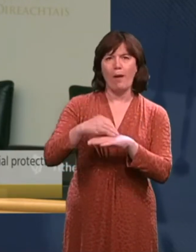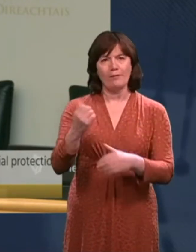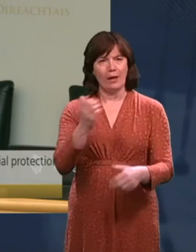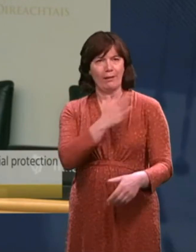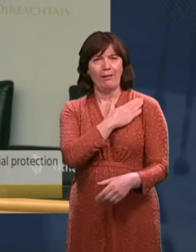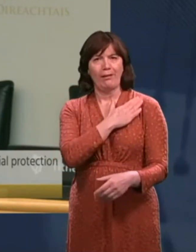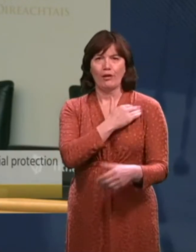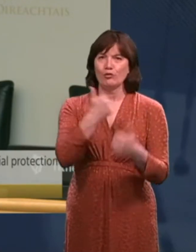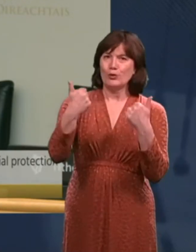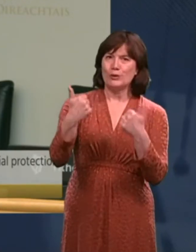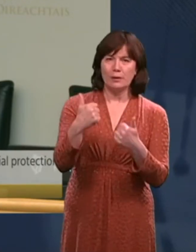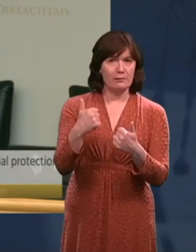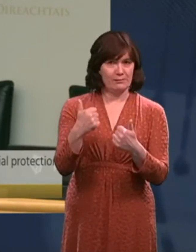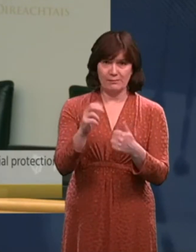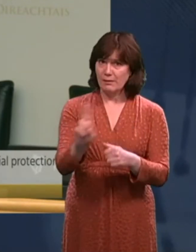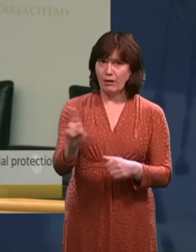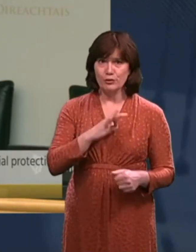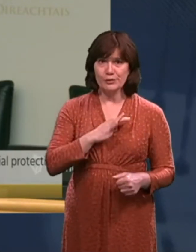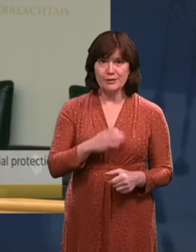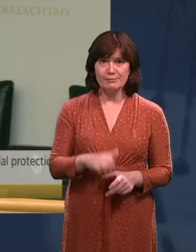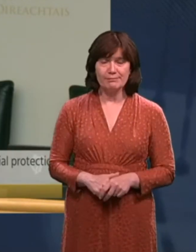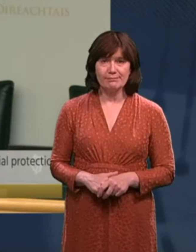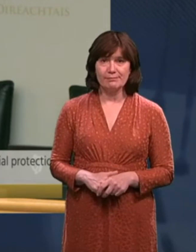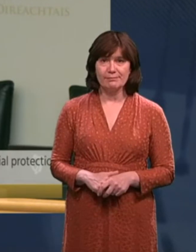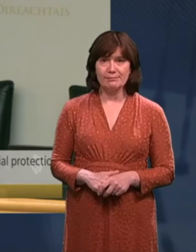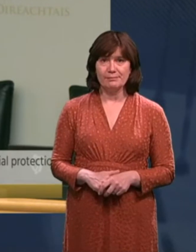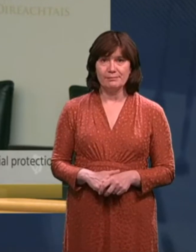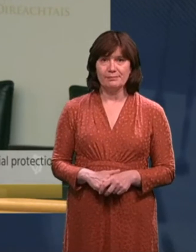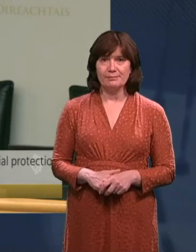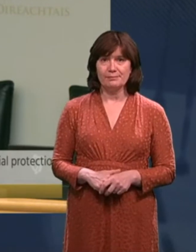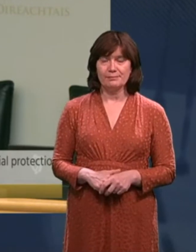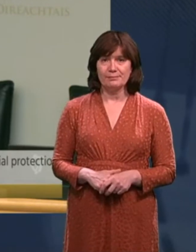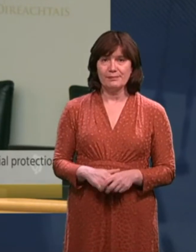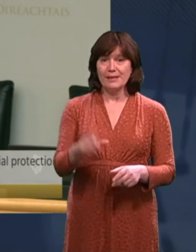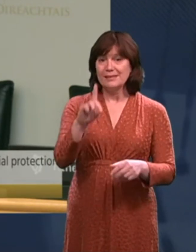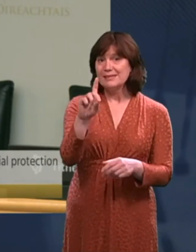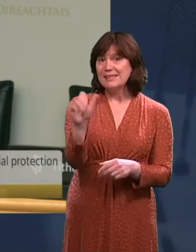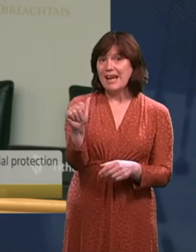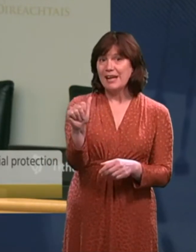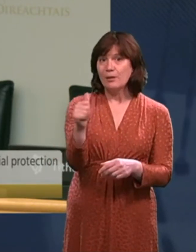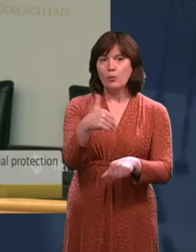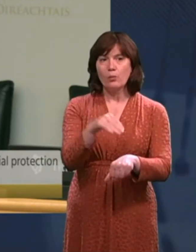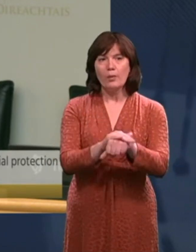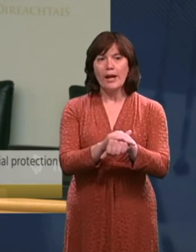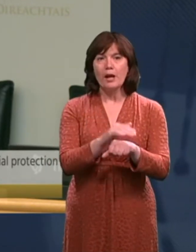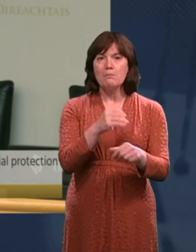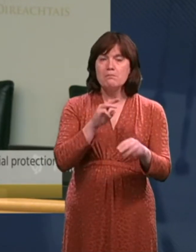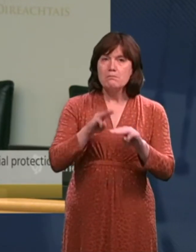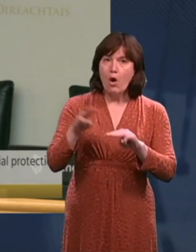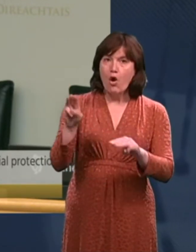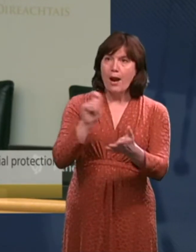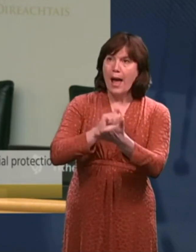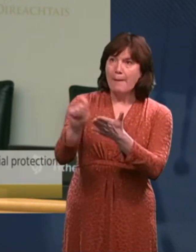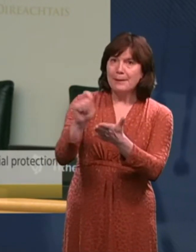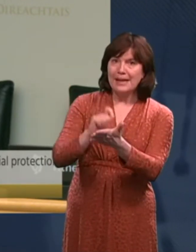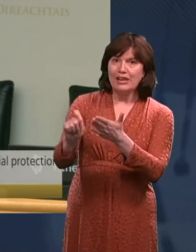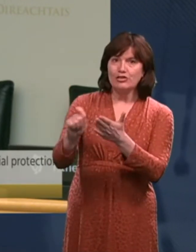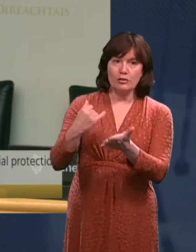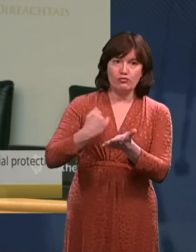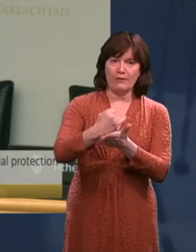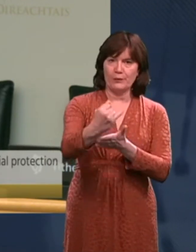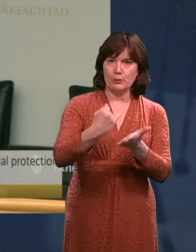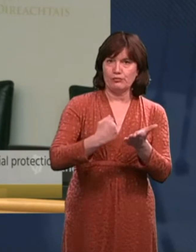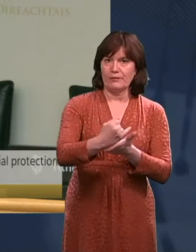major concern to this committee is the disability allowance in relation to where more applications are refused than accepted